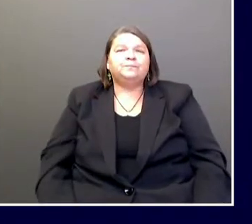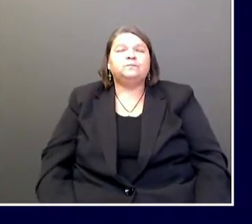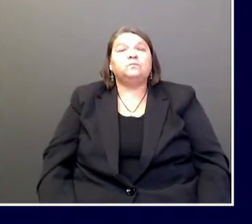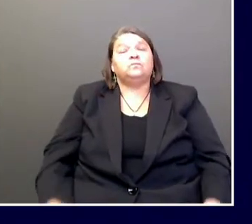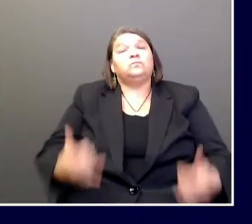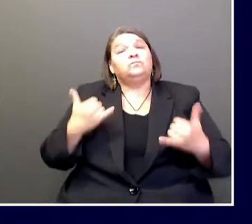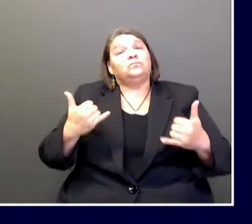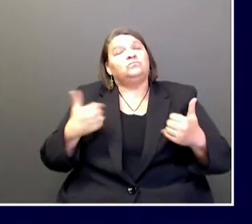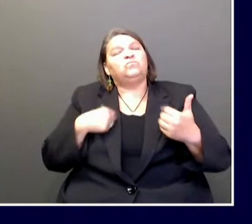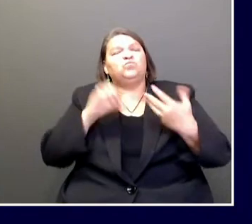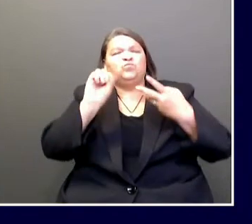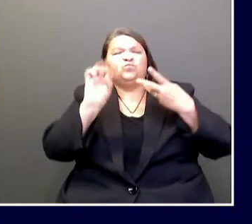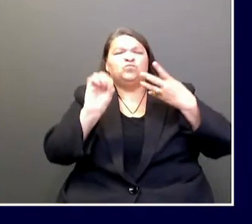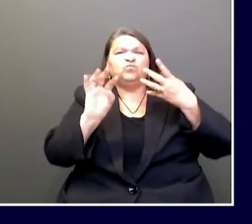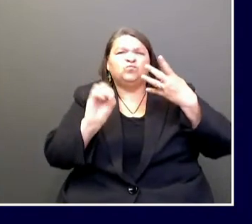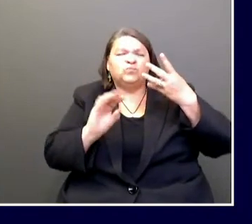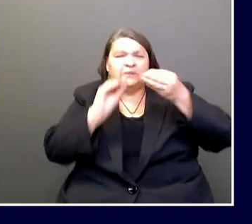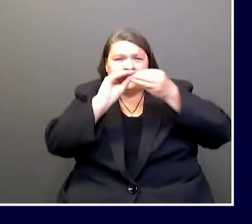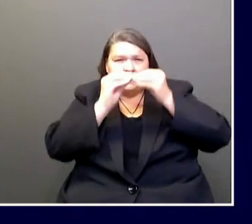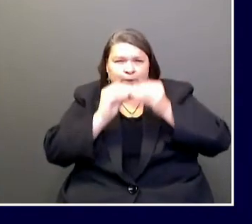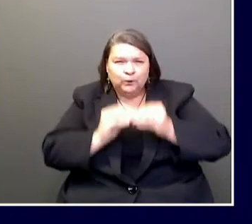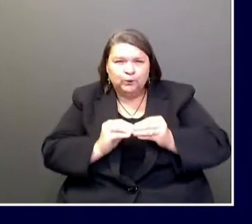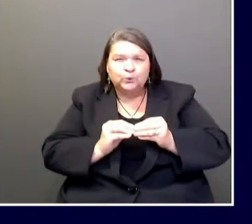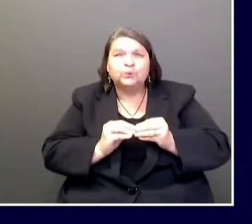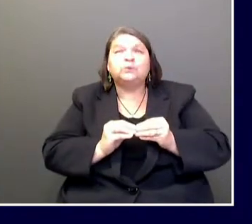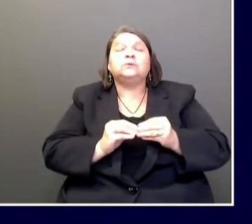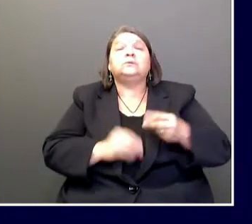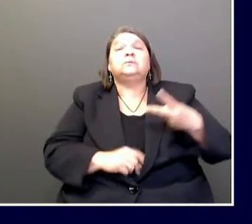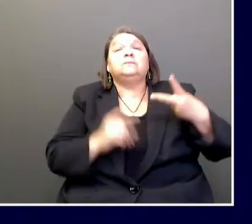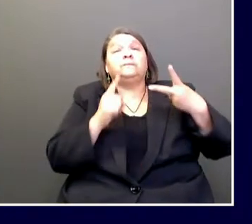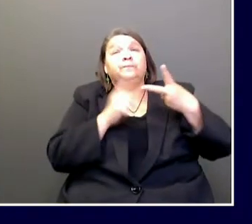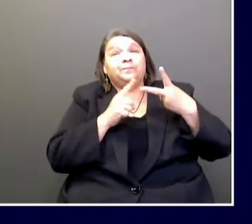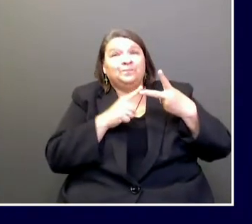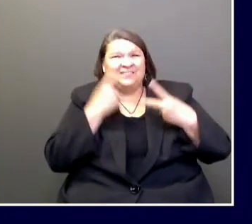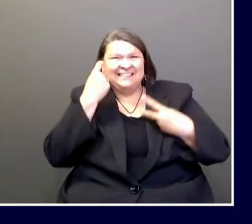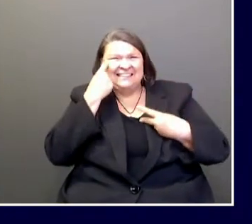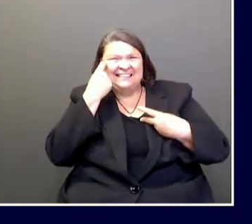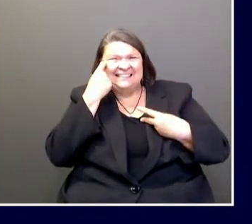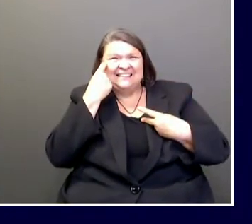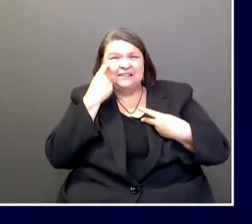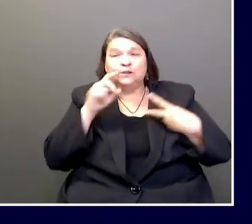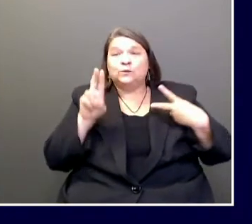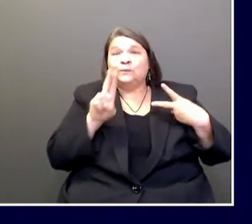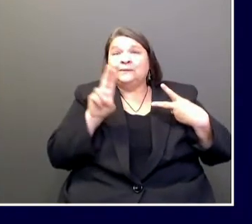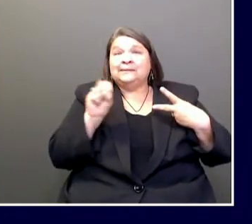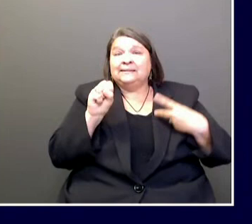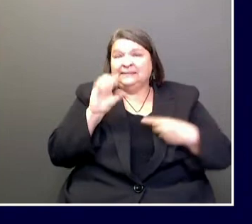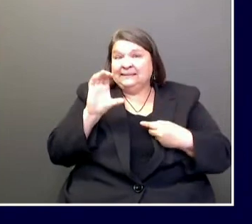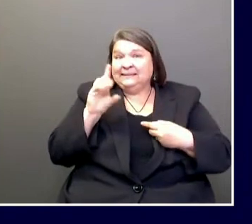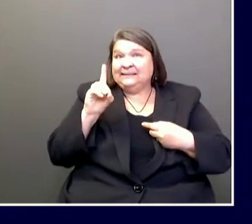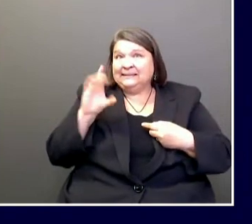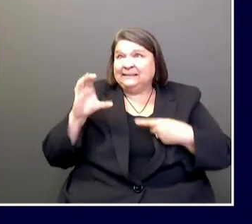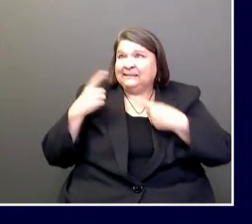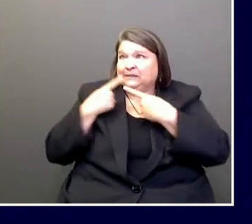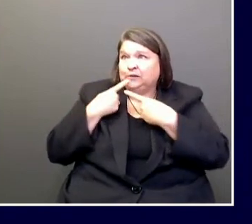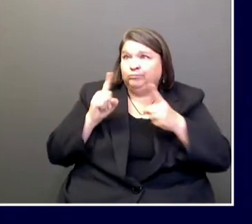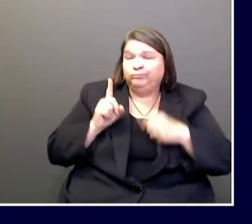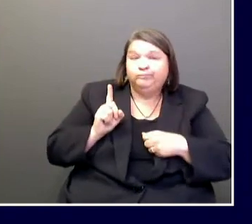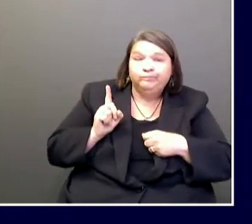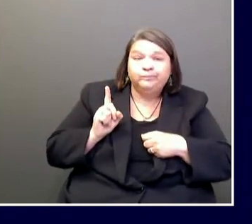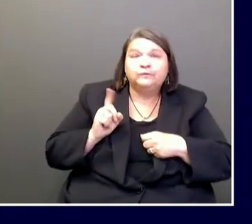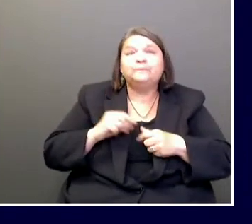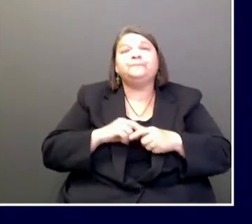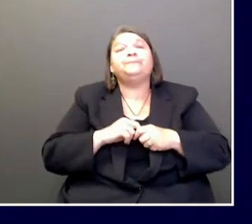health perspective, talking about some recent guidance from the US CDC, and then turning it over to Commissioner Lambrew for a discussion of